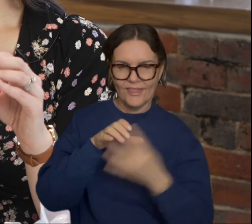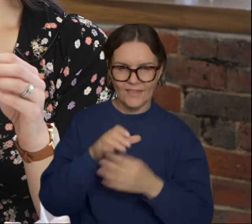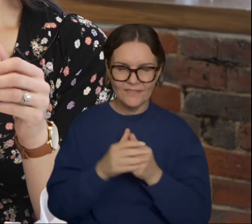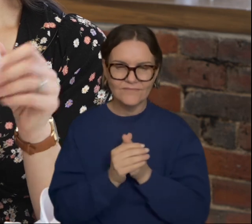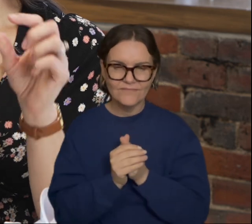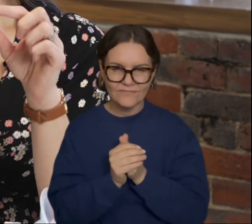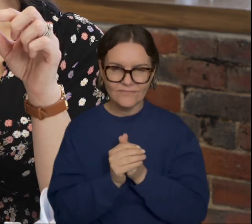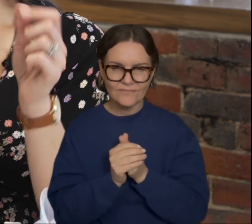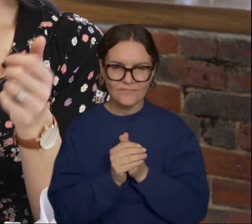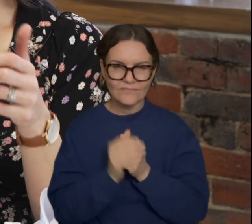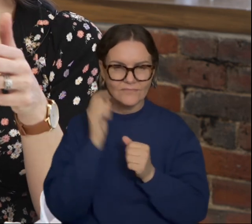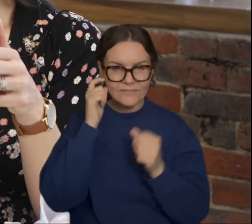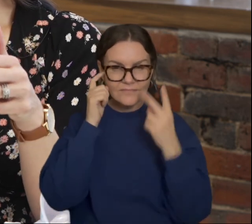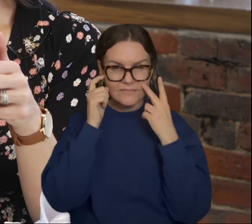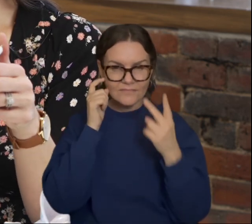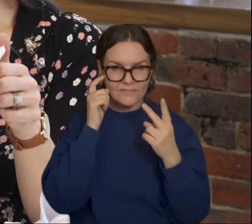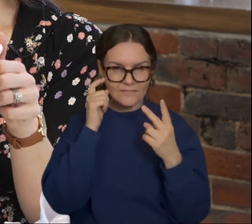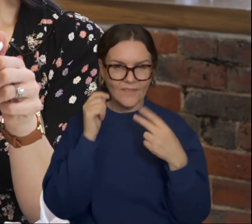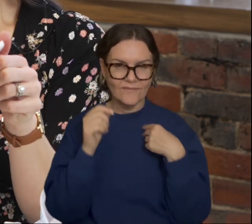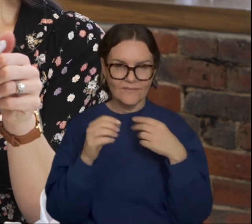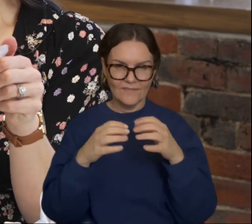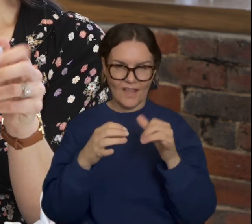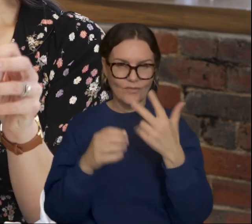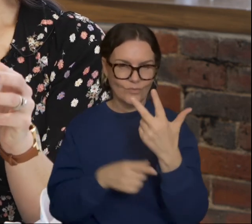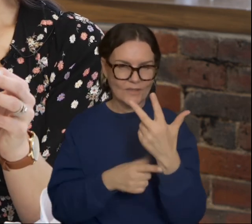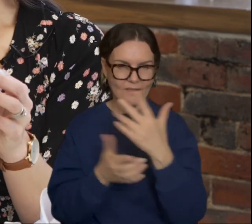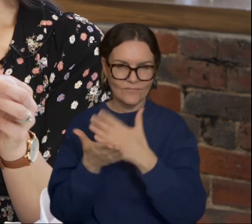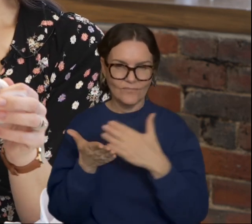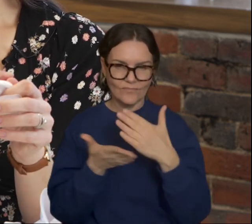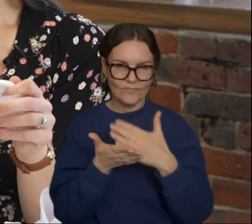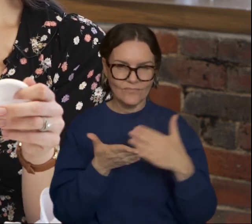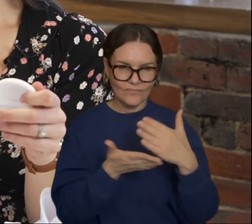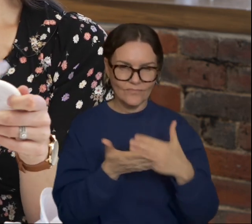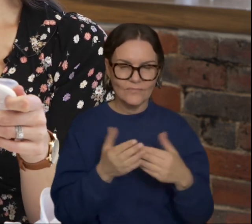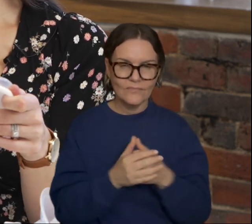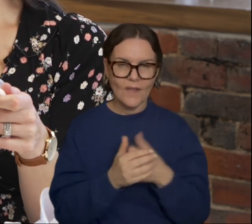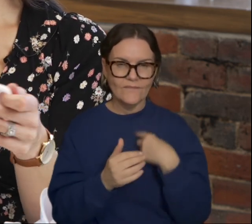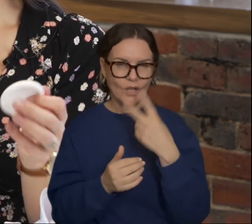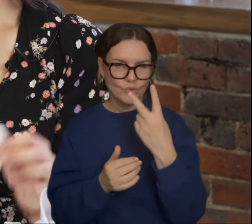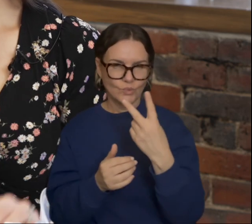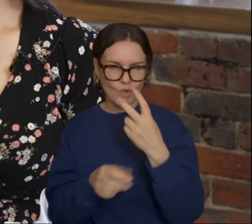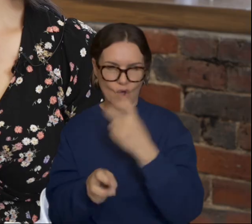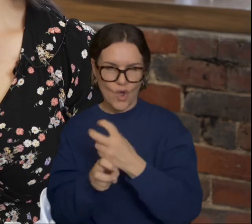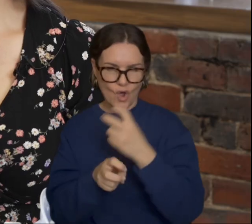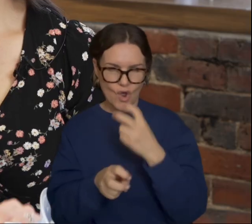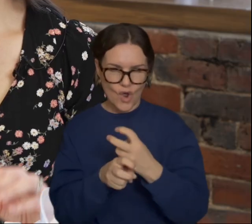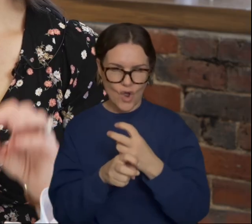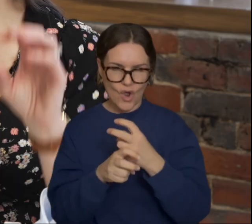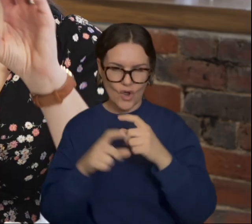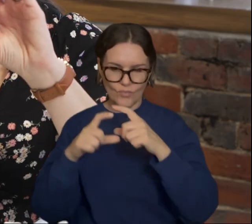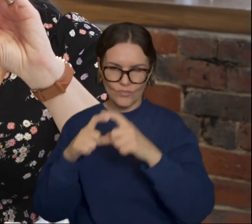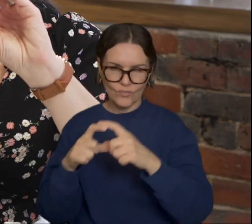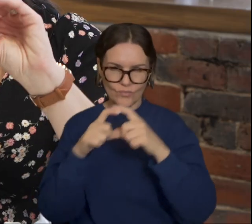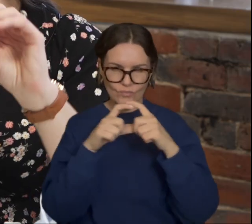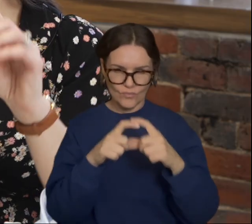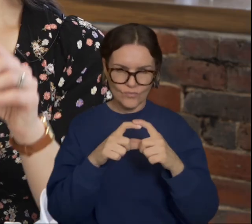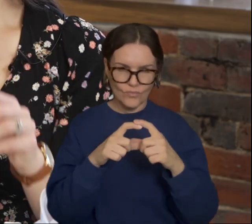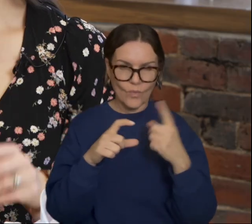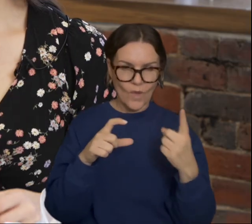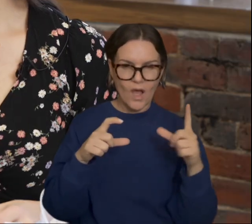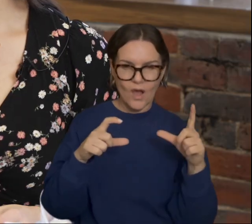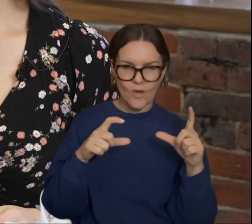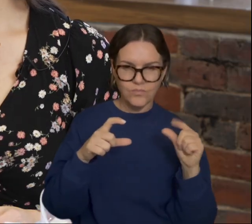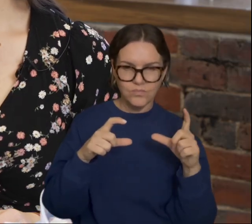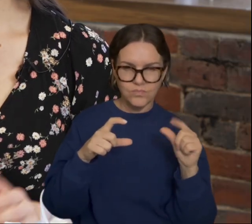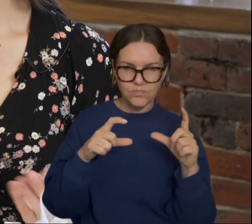actually three. There's a little tab on one side, and then you can just break it apart. You have two hard circle pieces, and